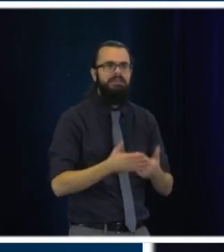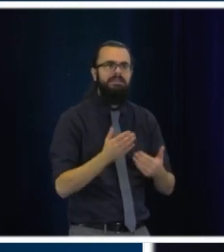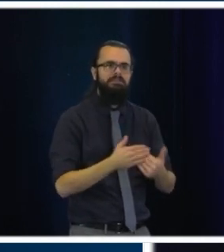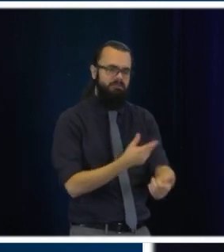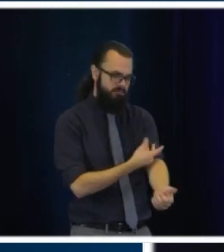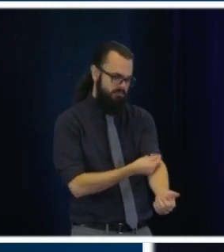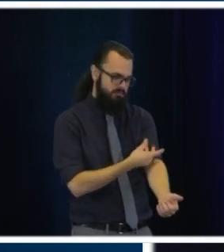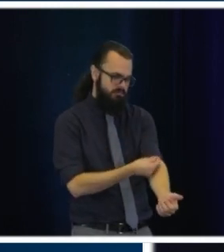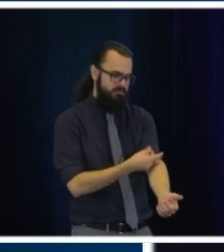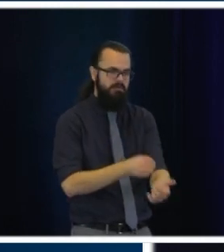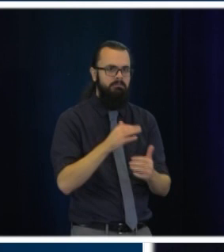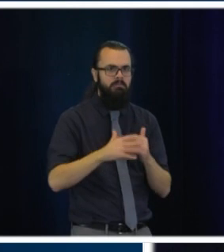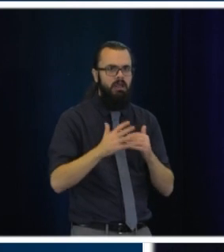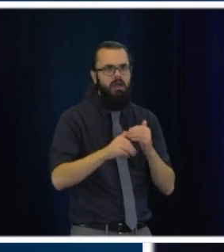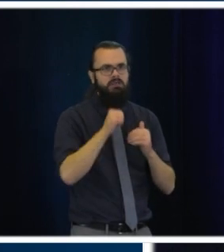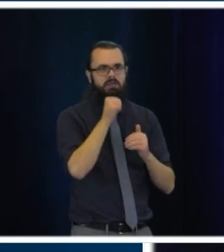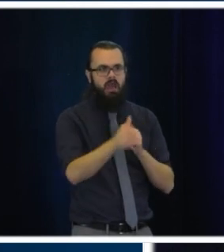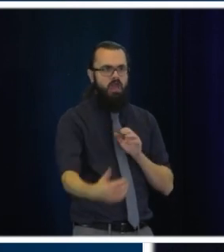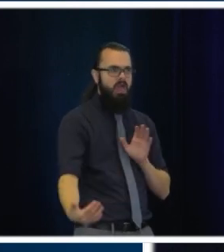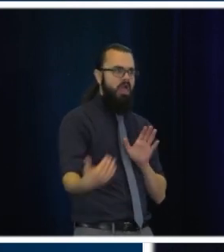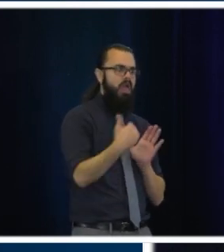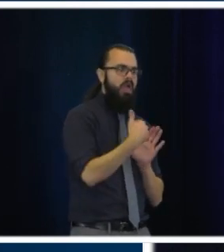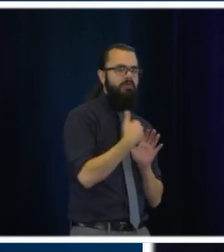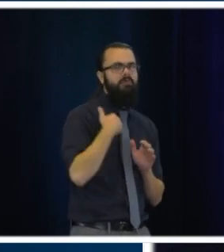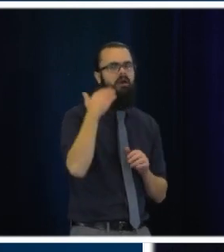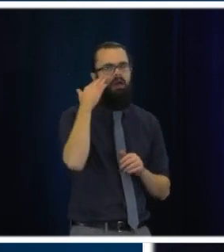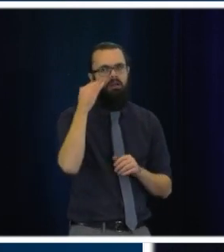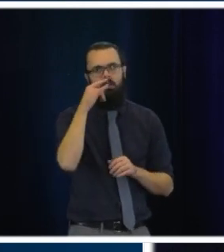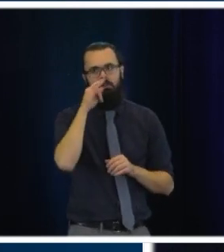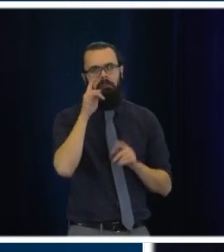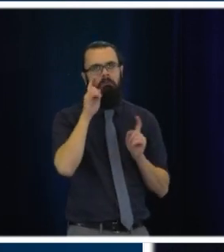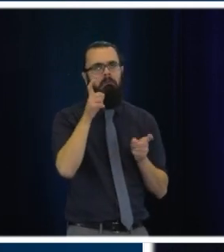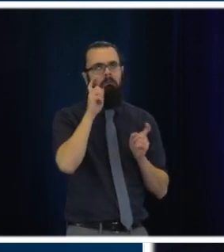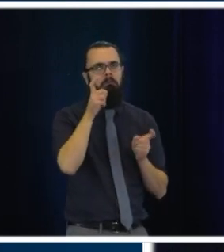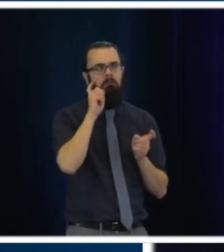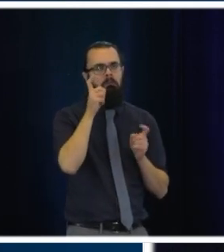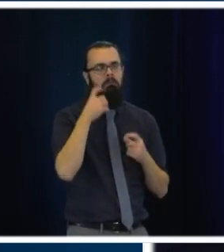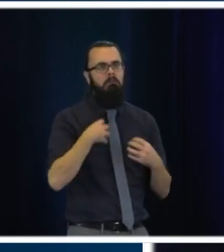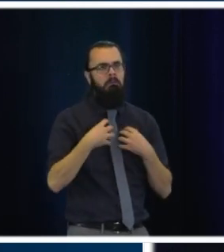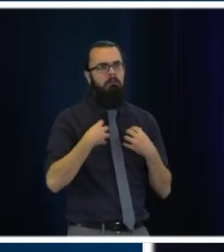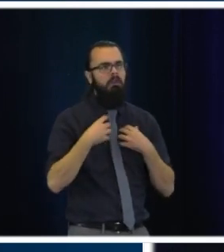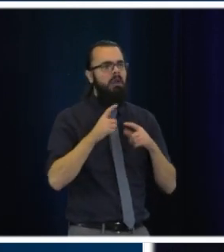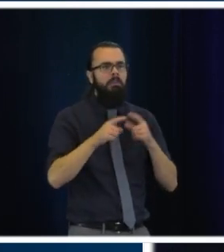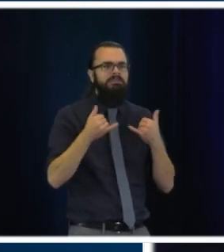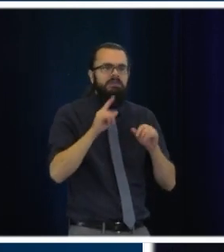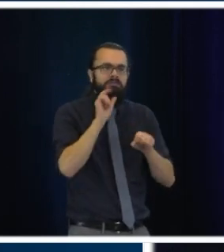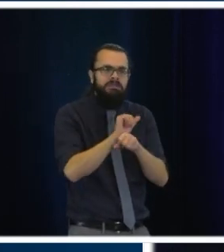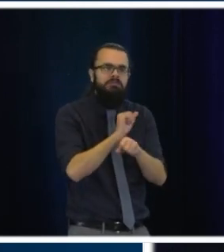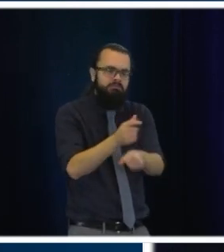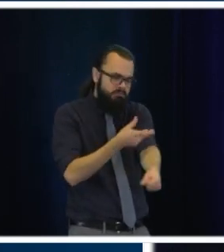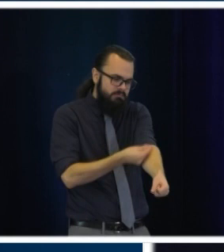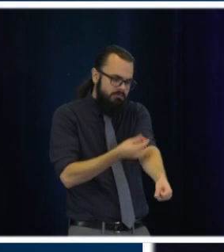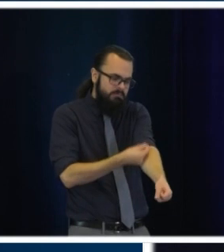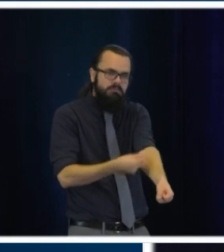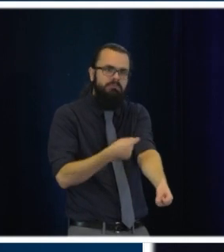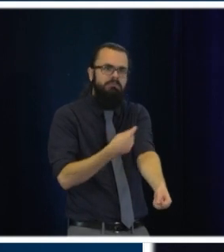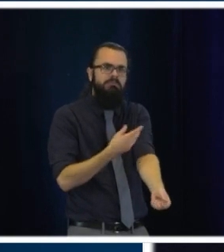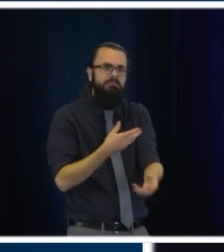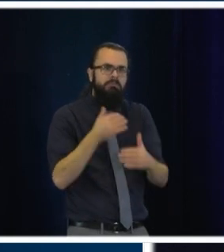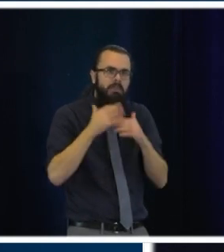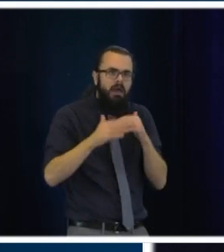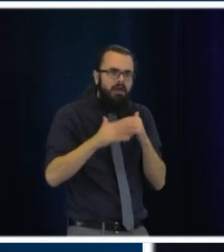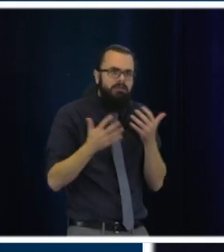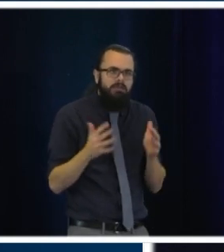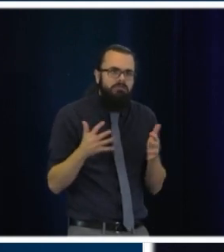kids don't like to get blood drawn. I get that. But it's nothing that intrusive. And so when we get those kids screened,